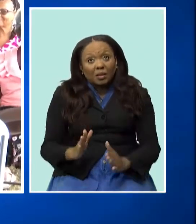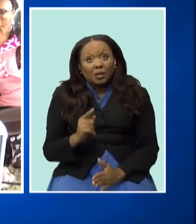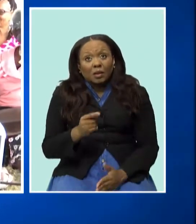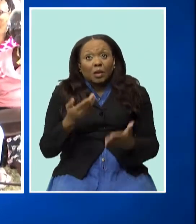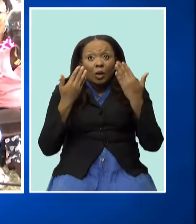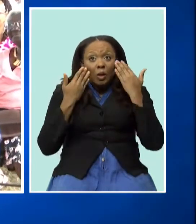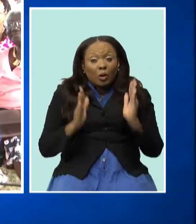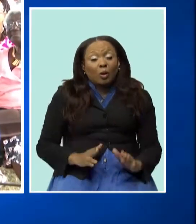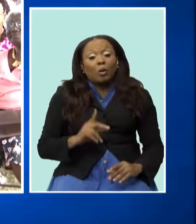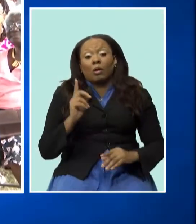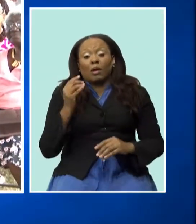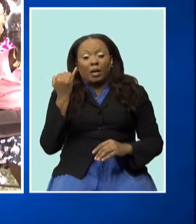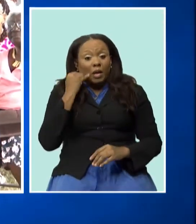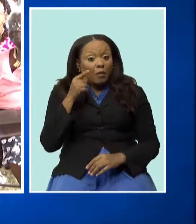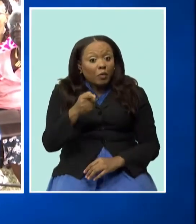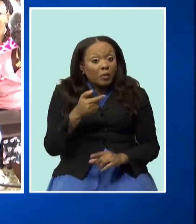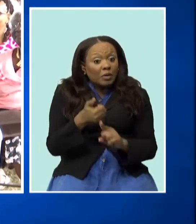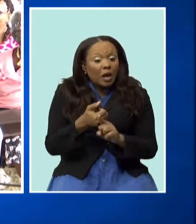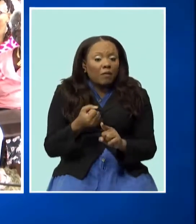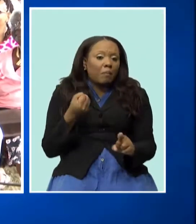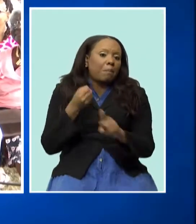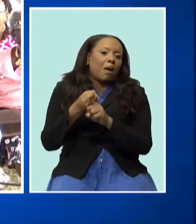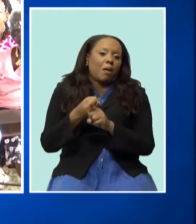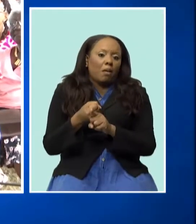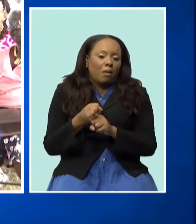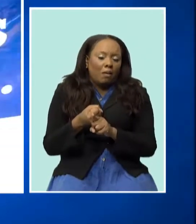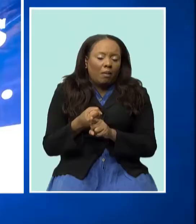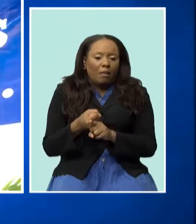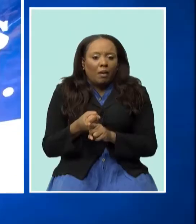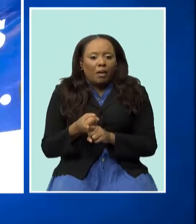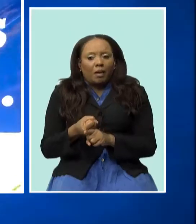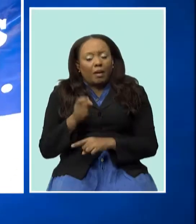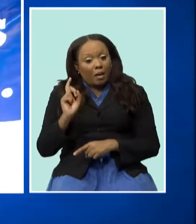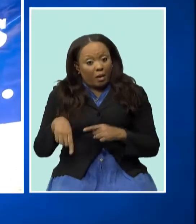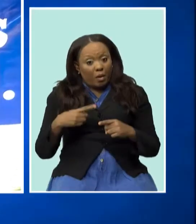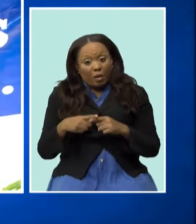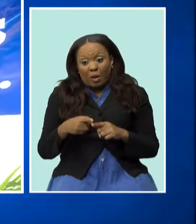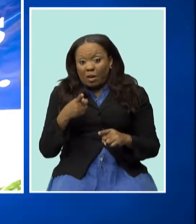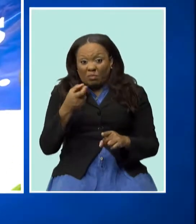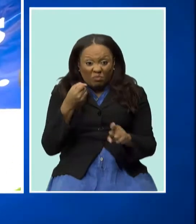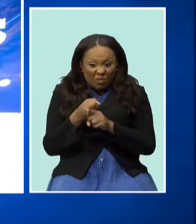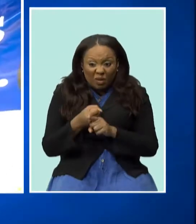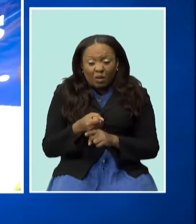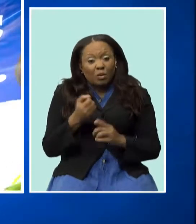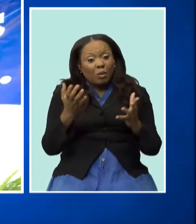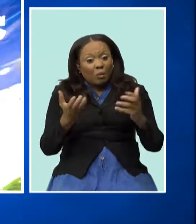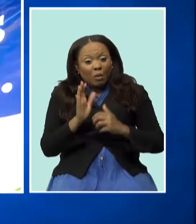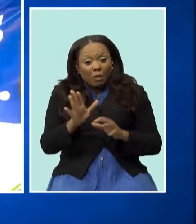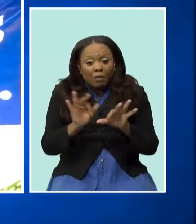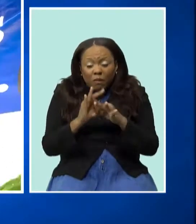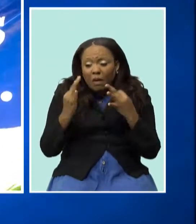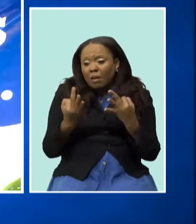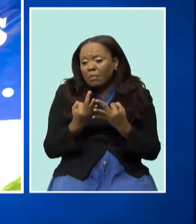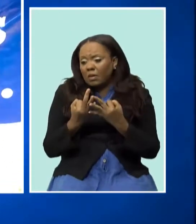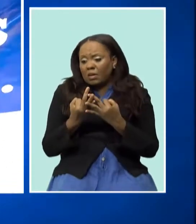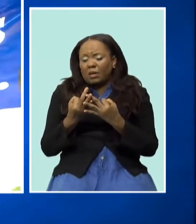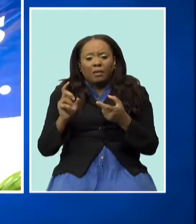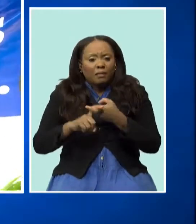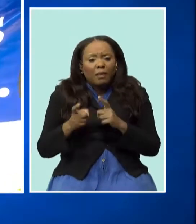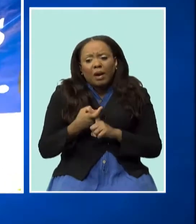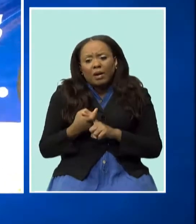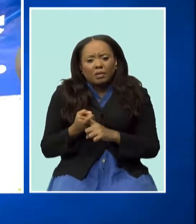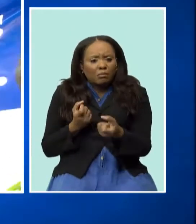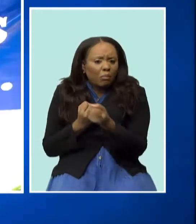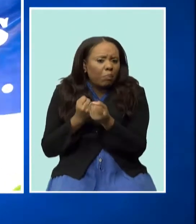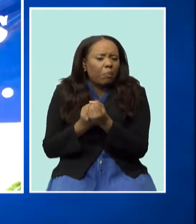come on your foot, God forbid. And then when you get there, you want your families, your friends, your neighbors and others to be able to be the